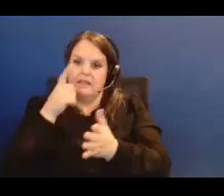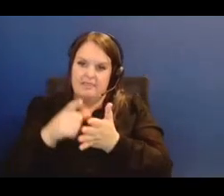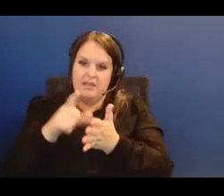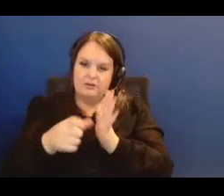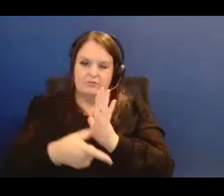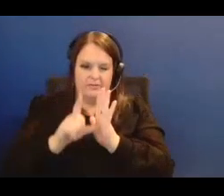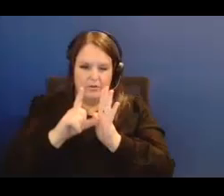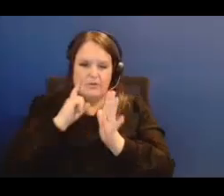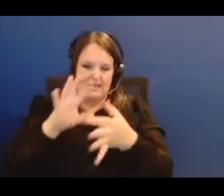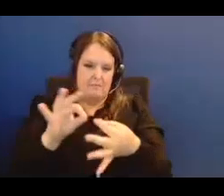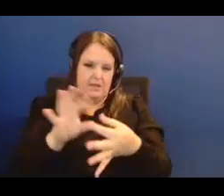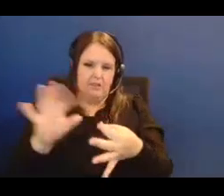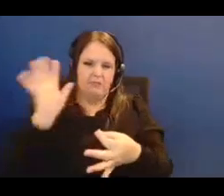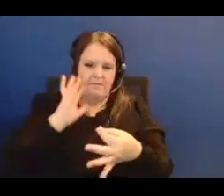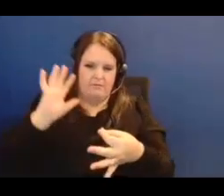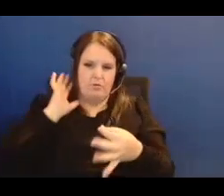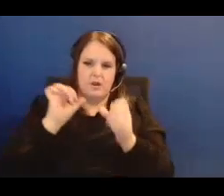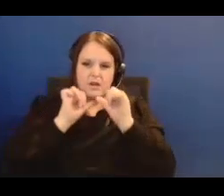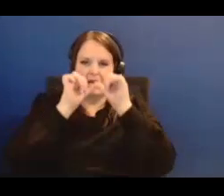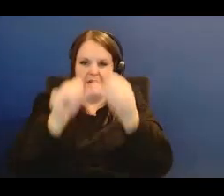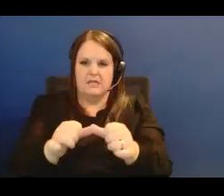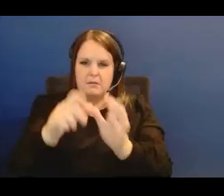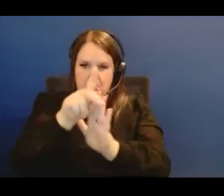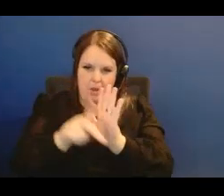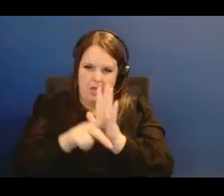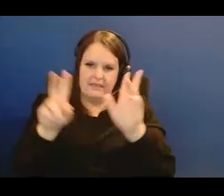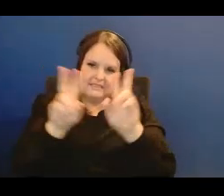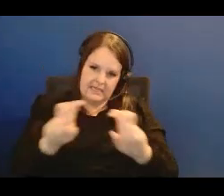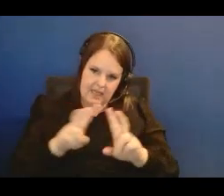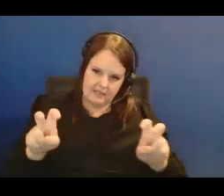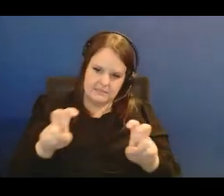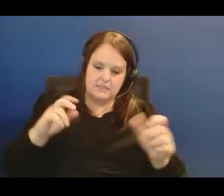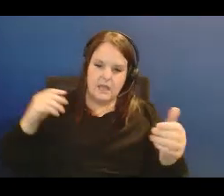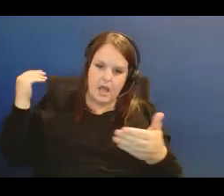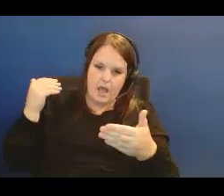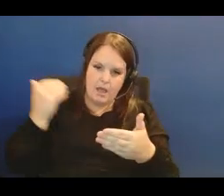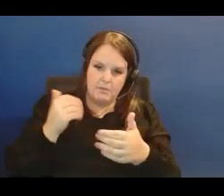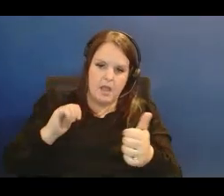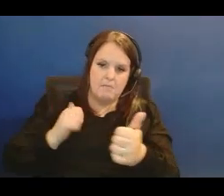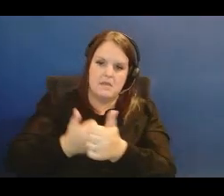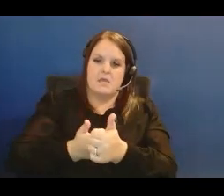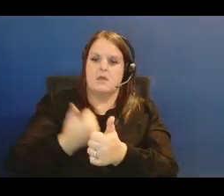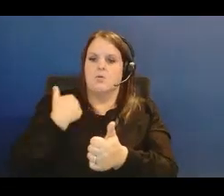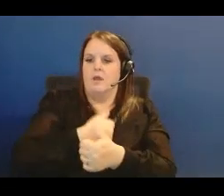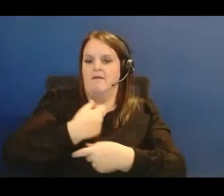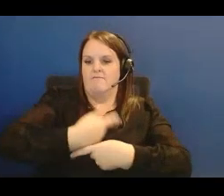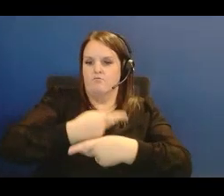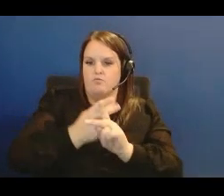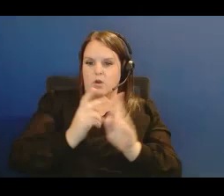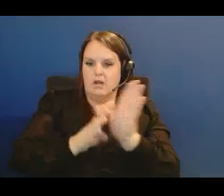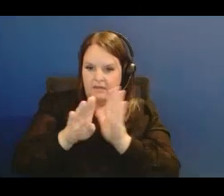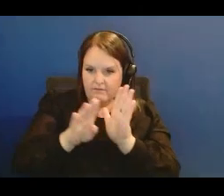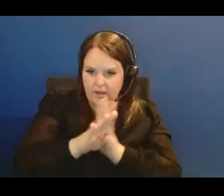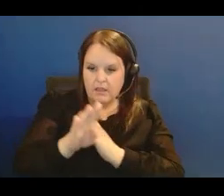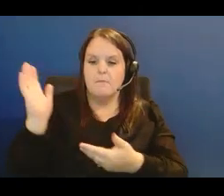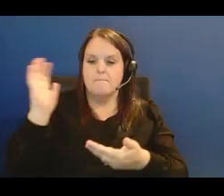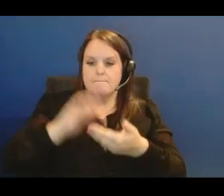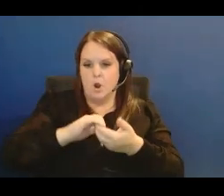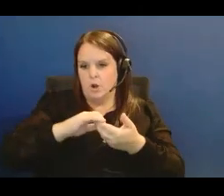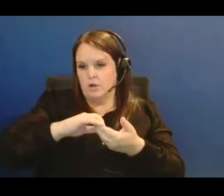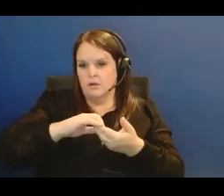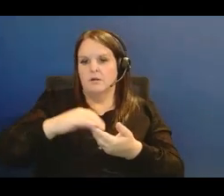earlier. Continuing policy analysis, upcoming, we have product development, our partner insight